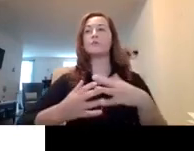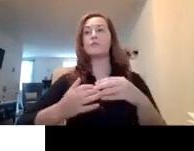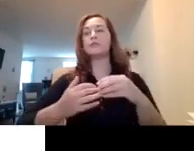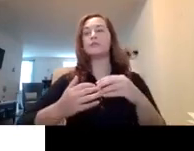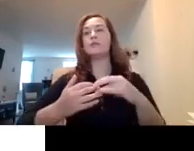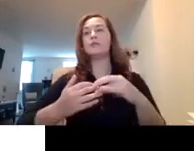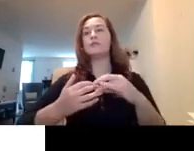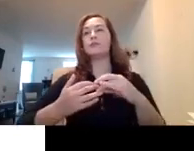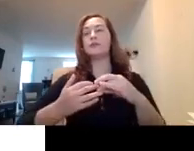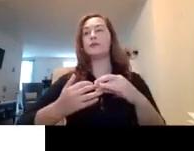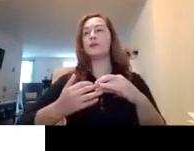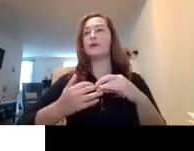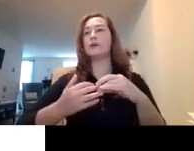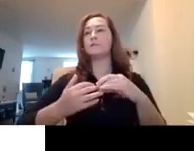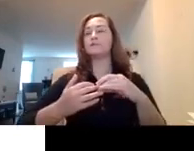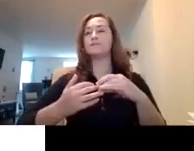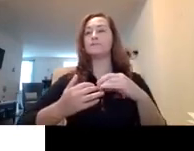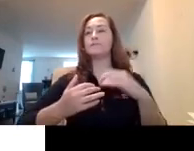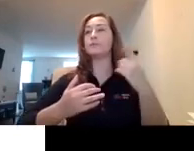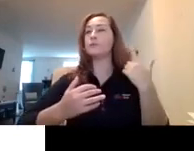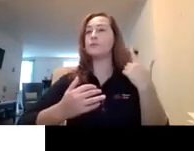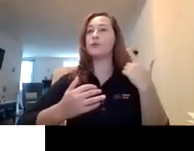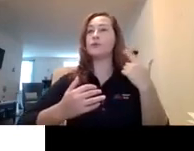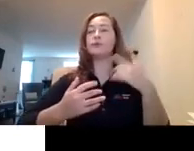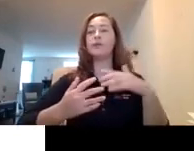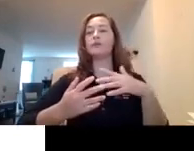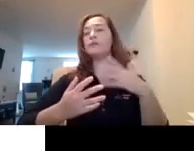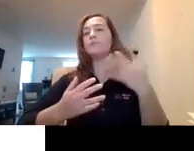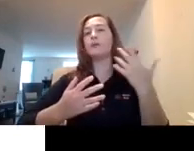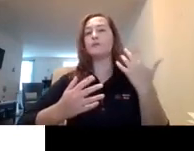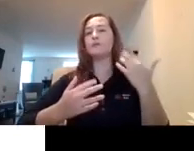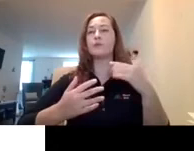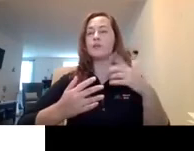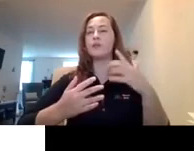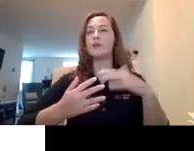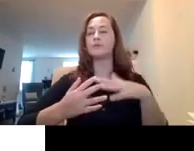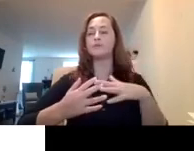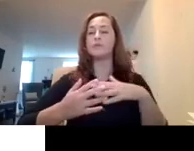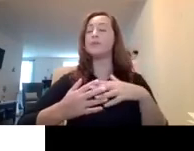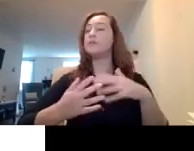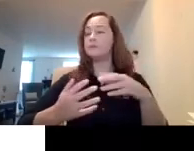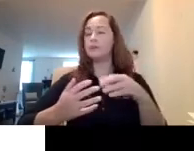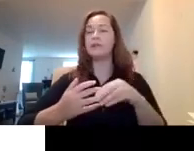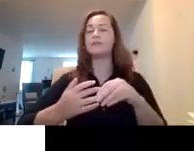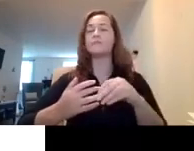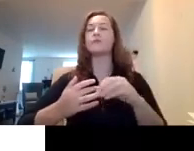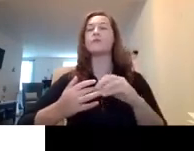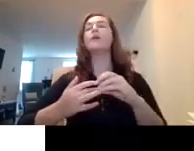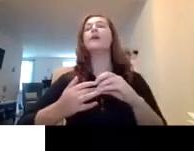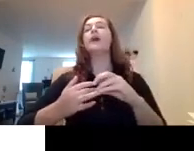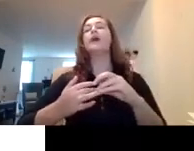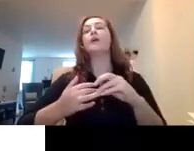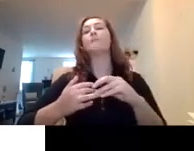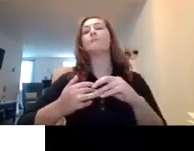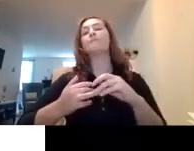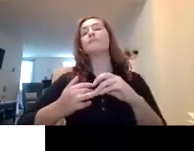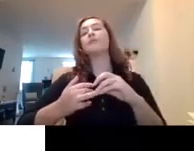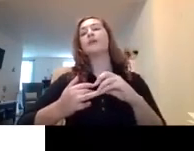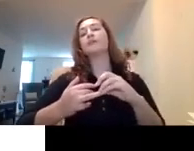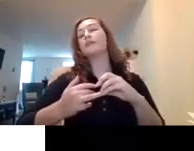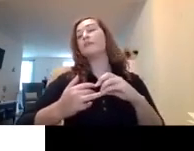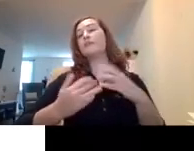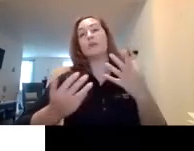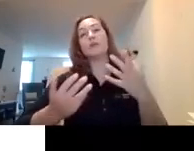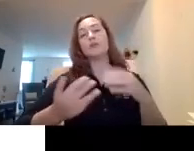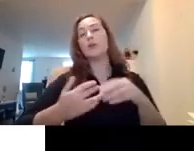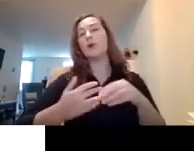lost either their cochlear implants, their hearing aids, I'm sorry,